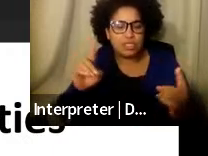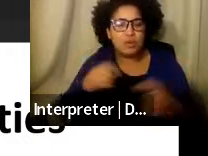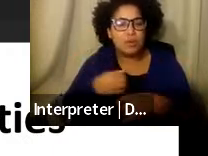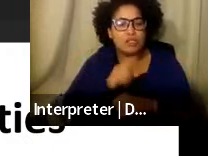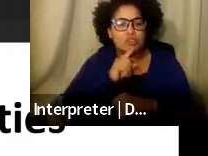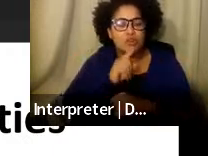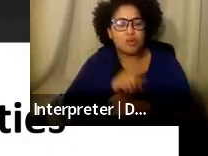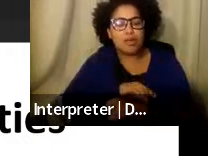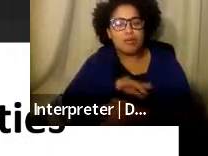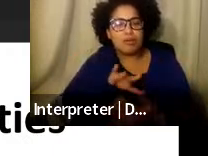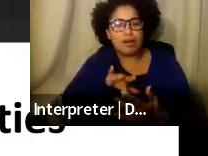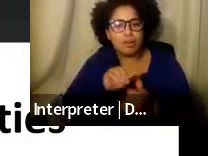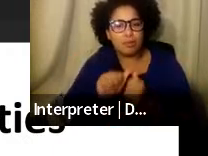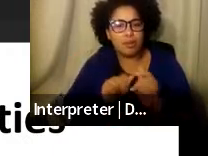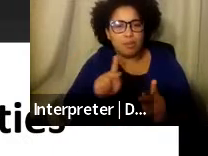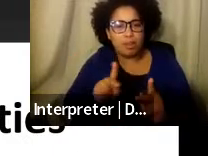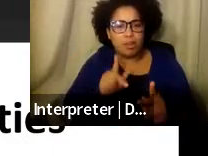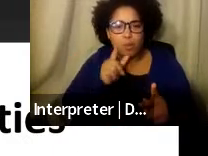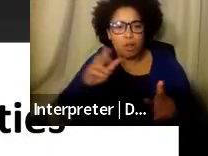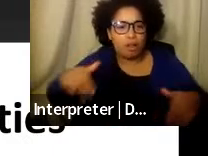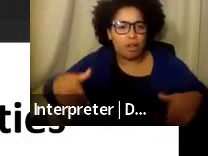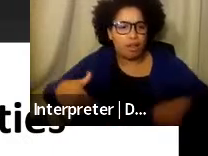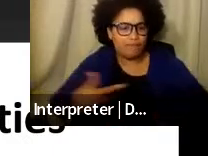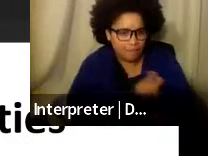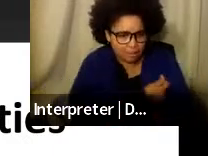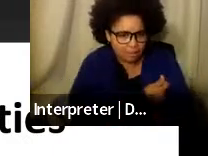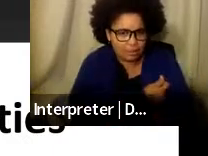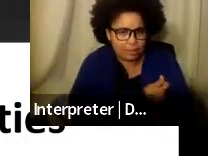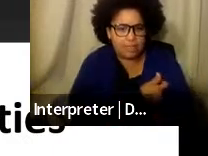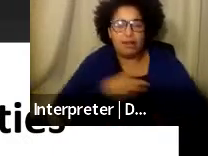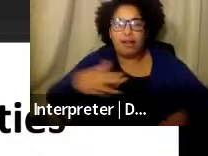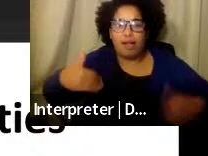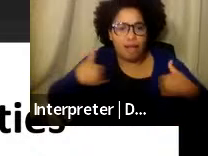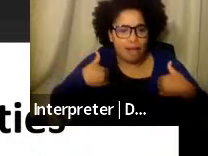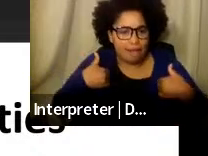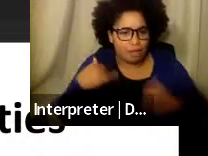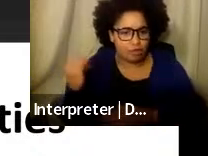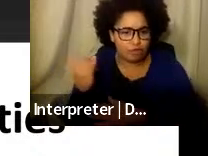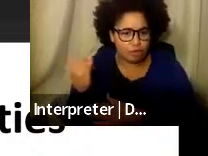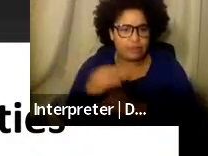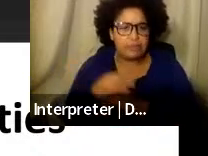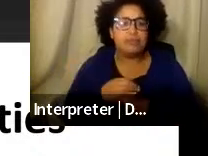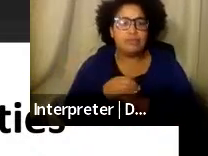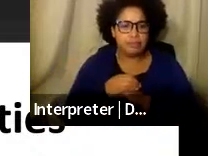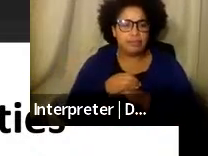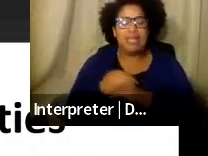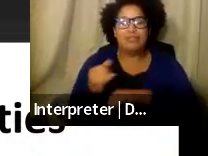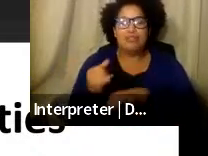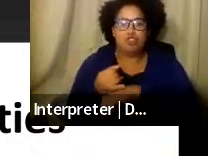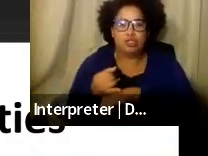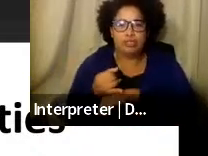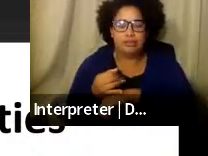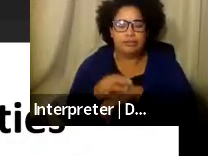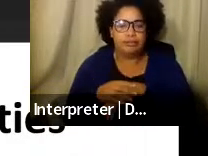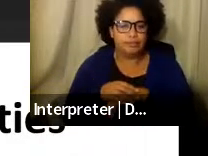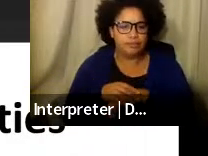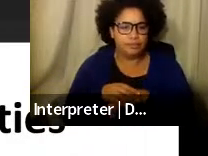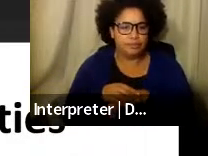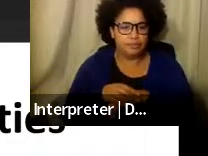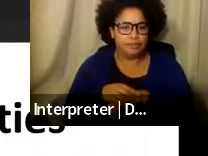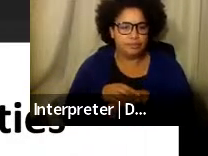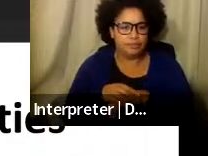communities. And for our COVID investigations, we are going to be continuing prevention, education, and information